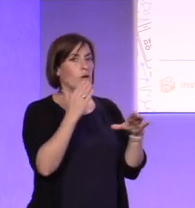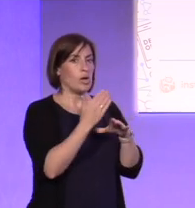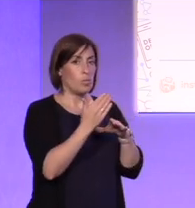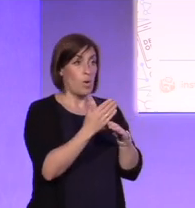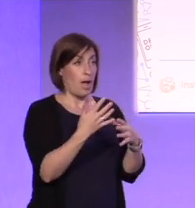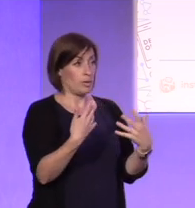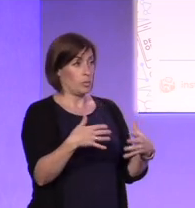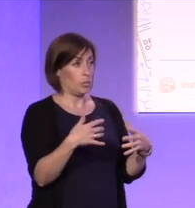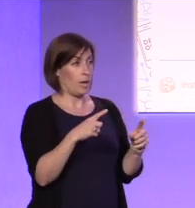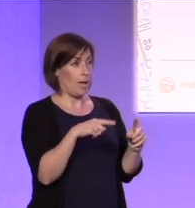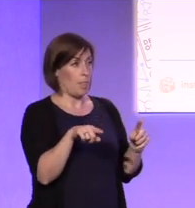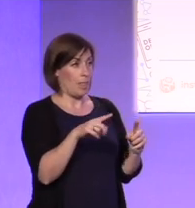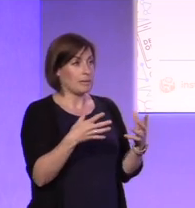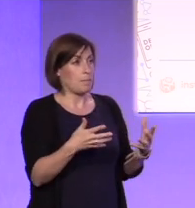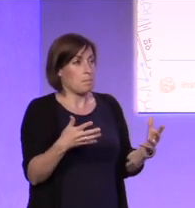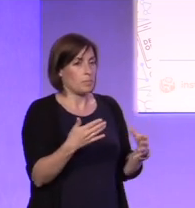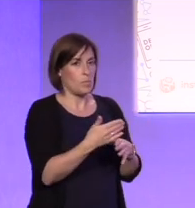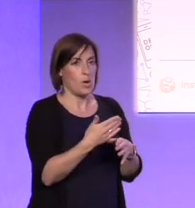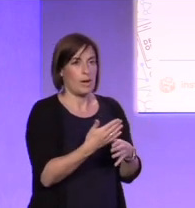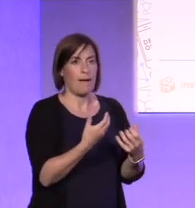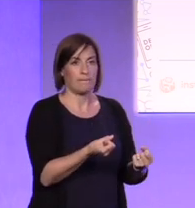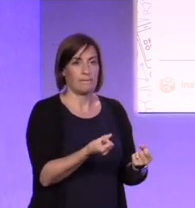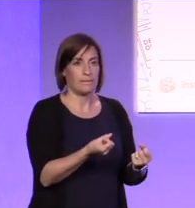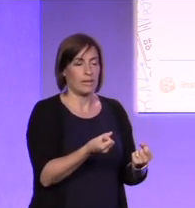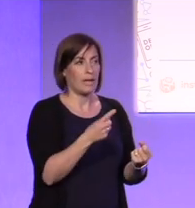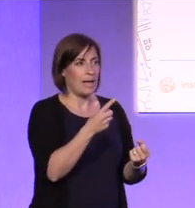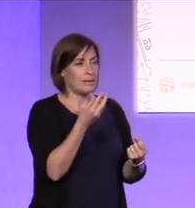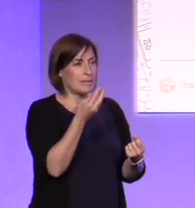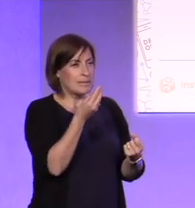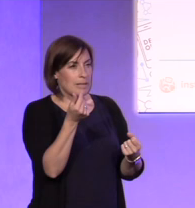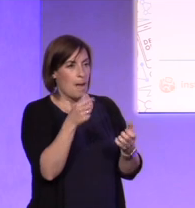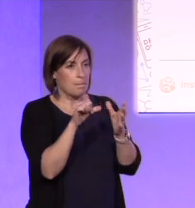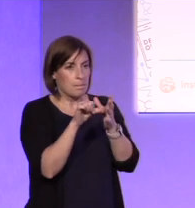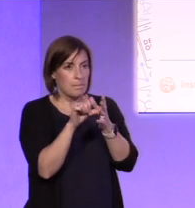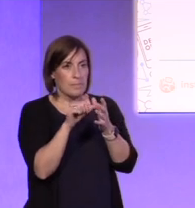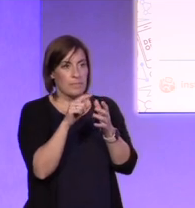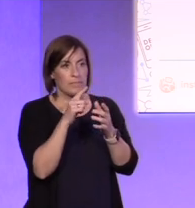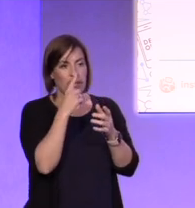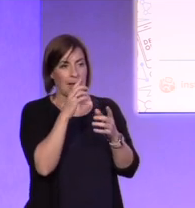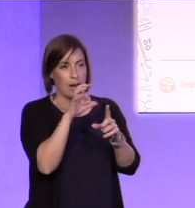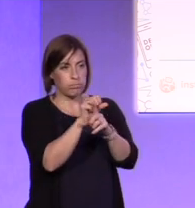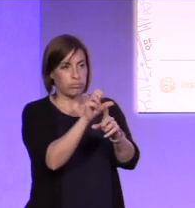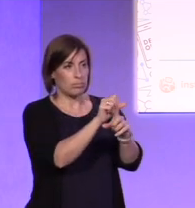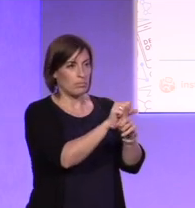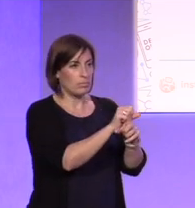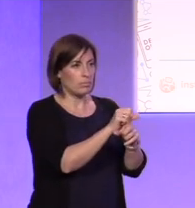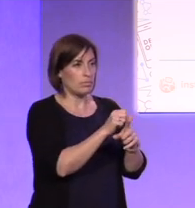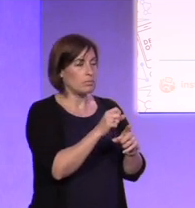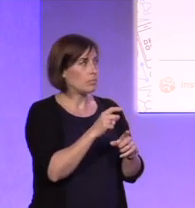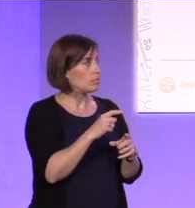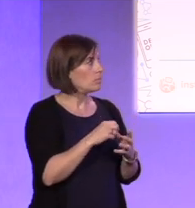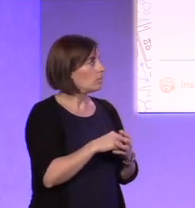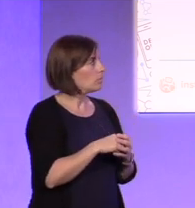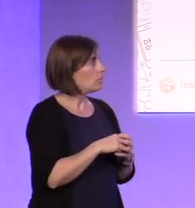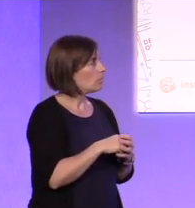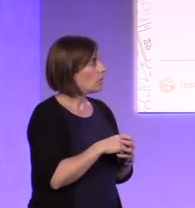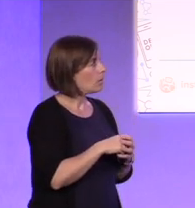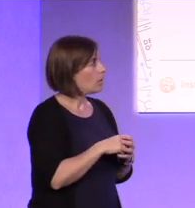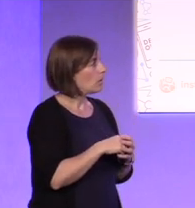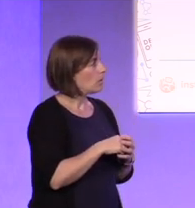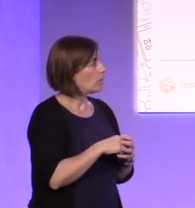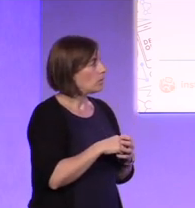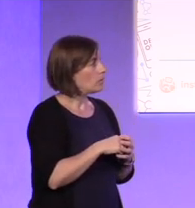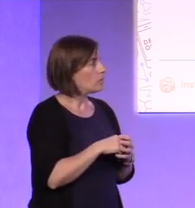pipeline, the obvious ones and the subtle ones. And I'm not going to give a prize out to the person that can guess where the bottleneck's going to be. If you've got a